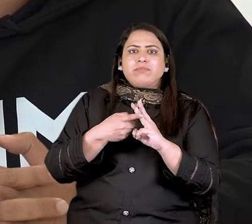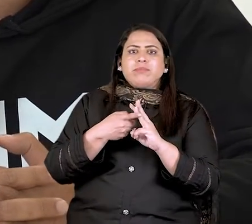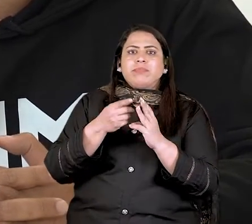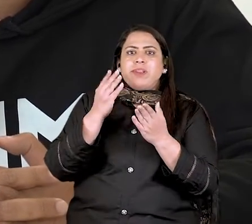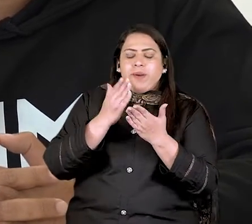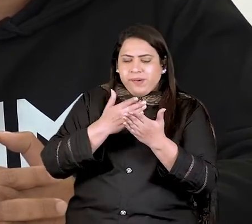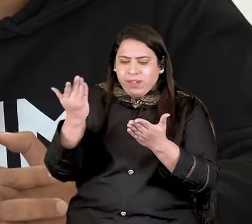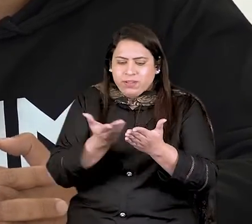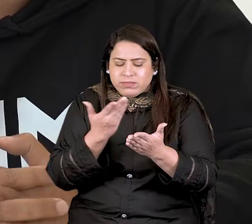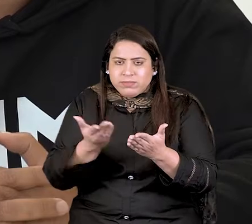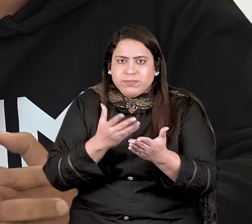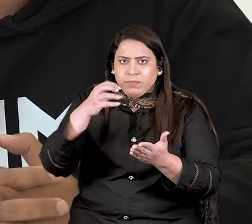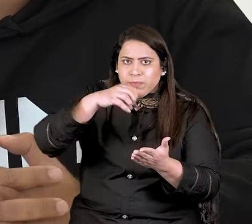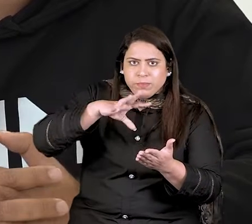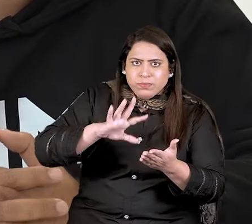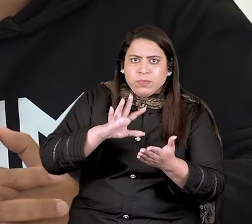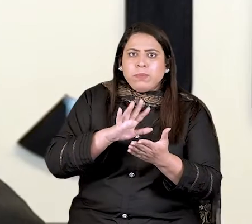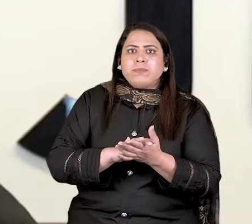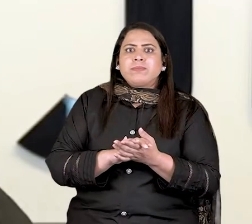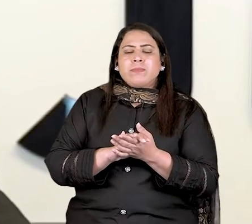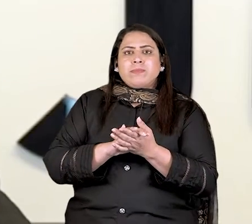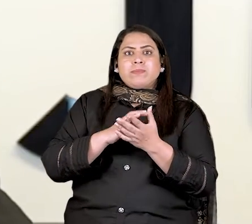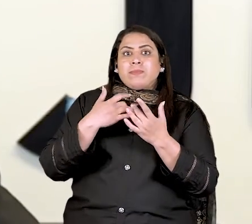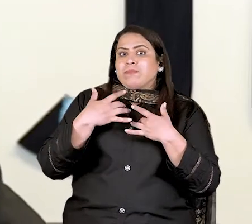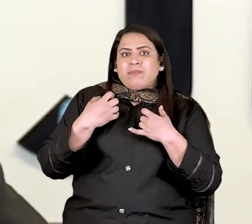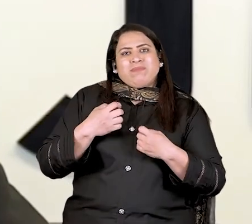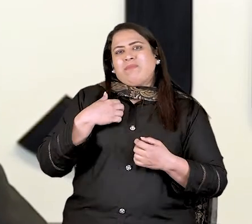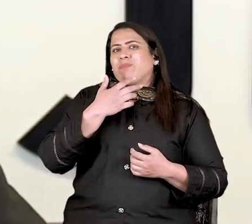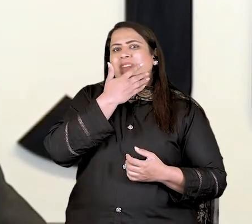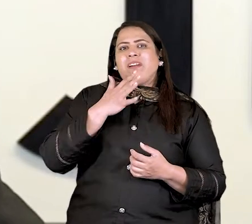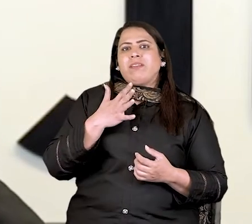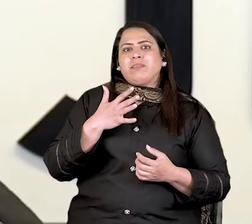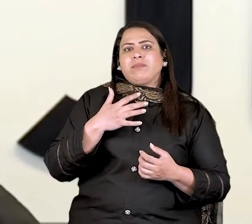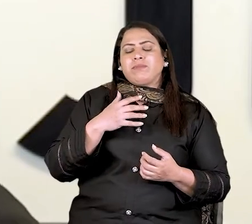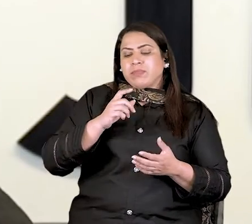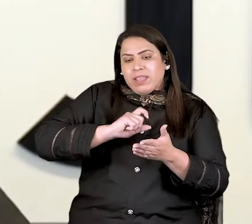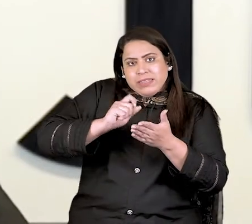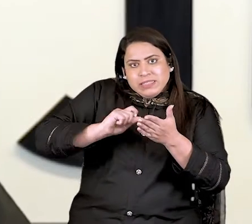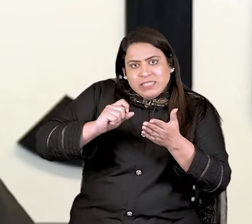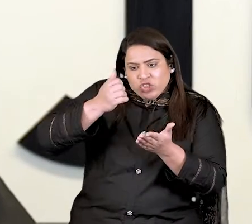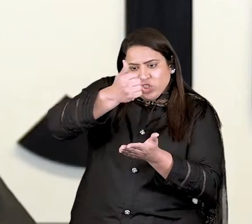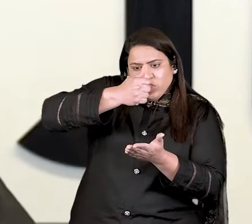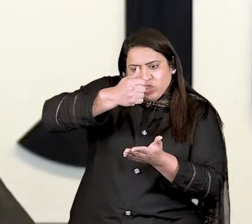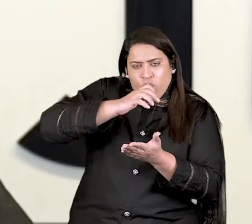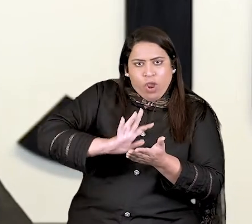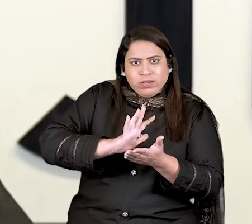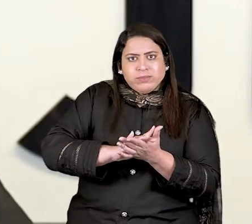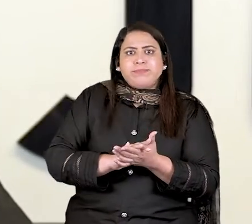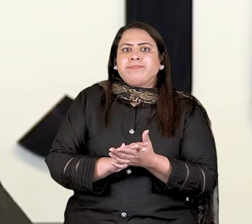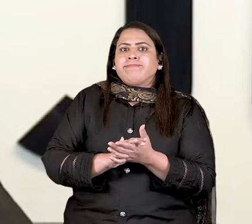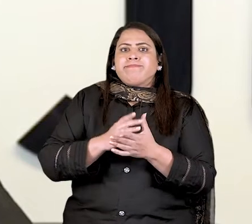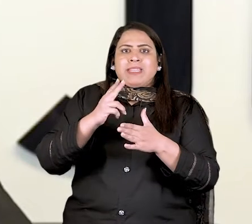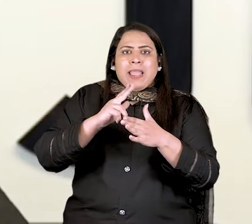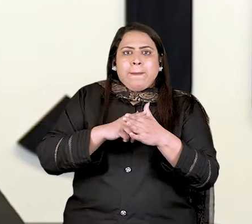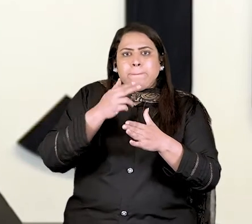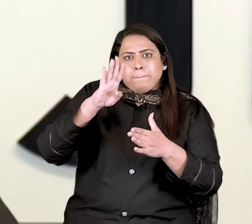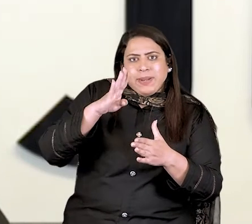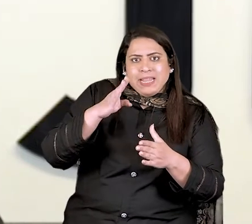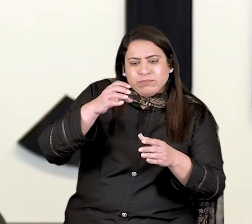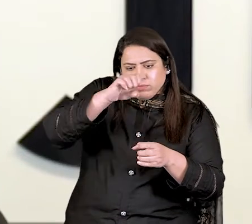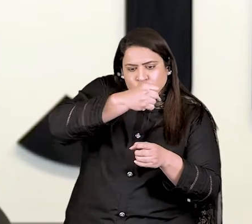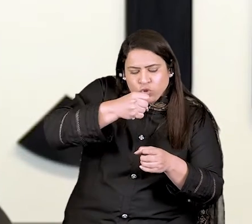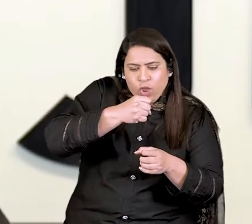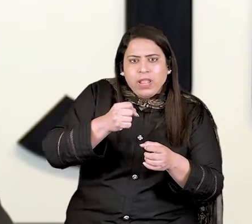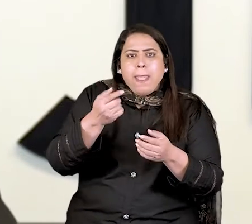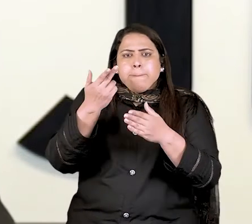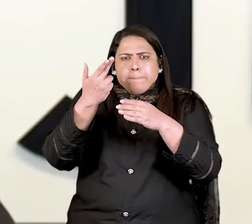it. What was it? What was the combination? It was chili jam. It was onion ring. It was lettuce, which